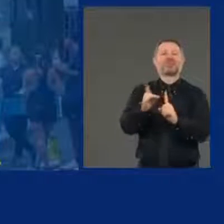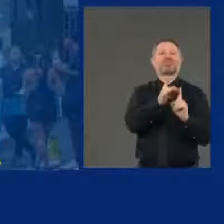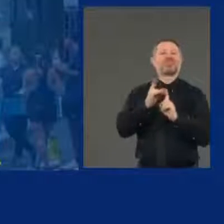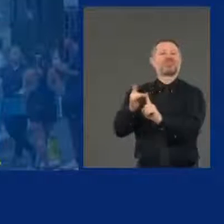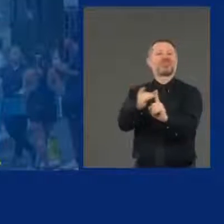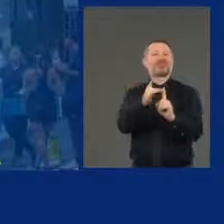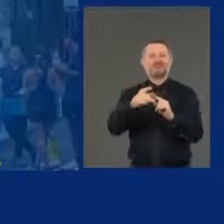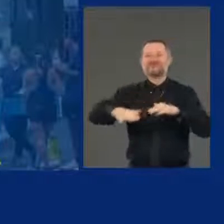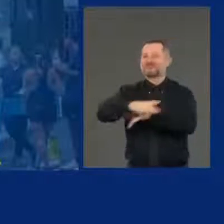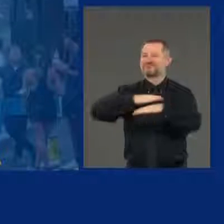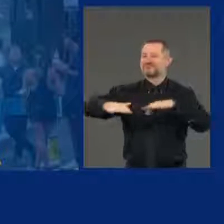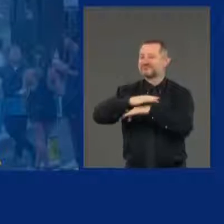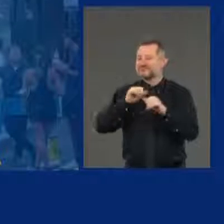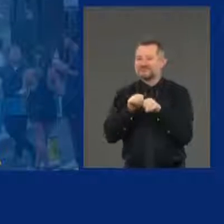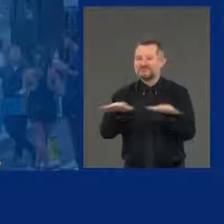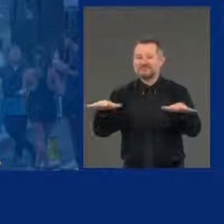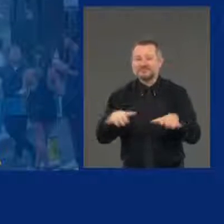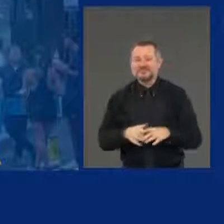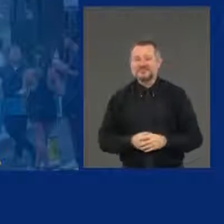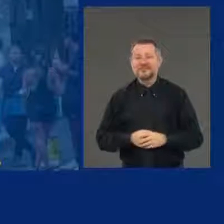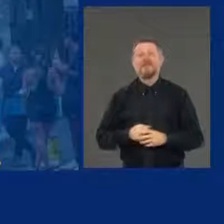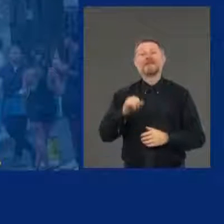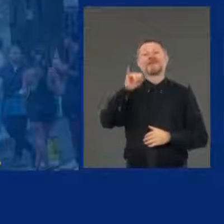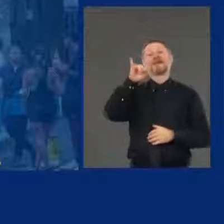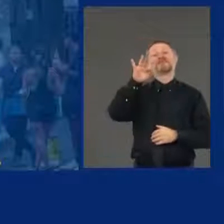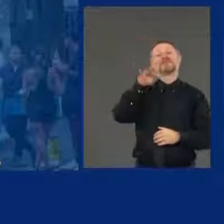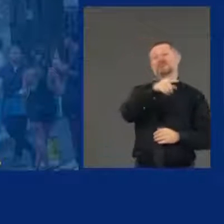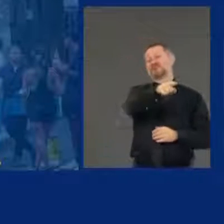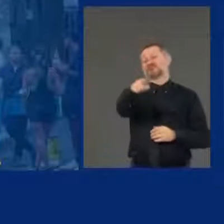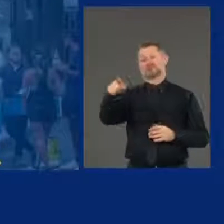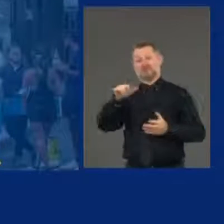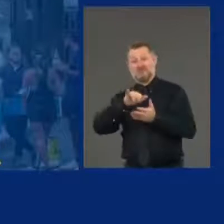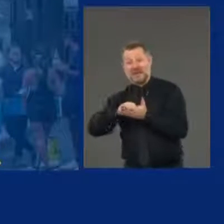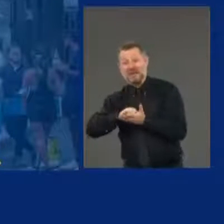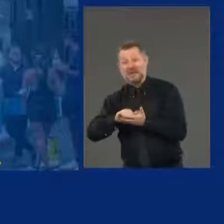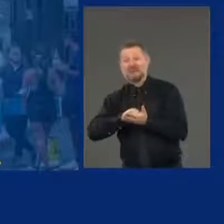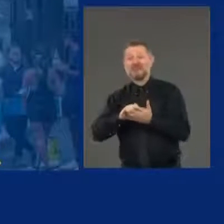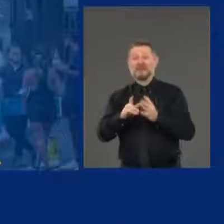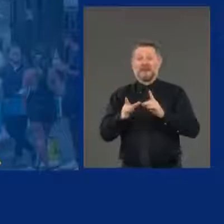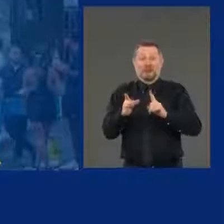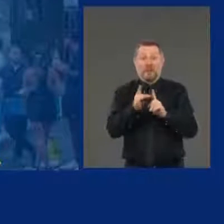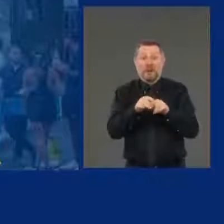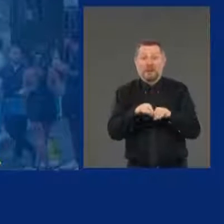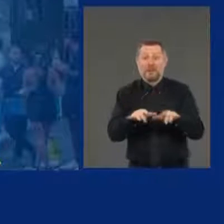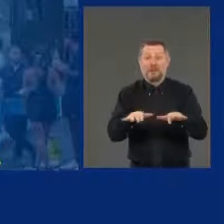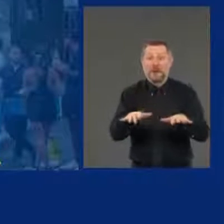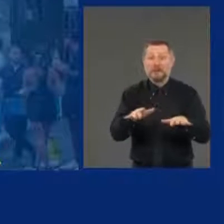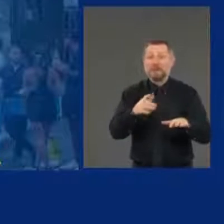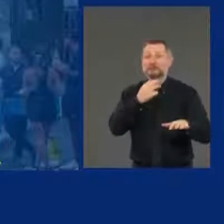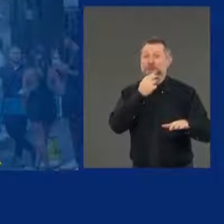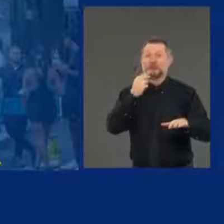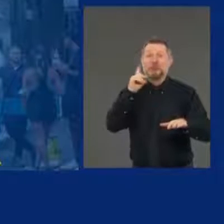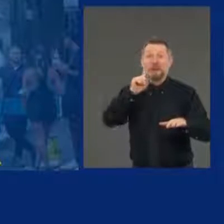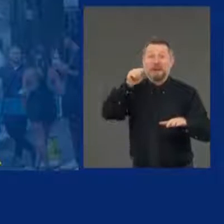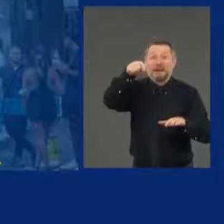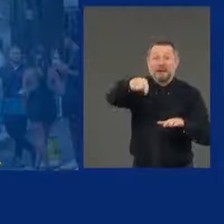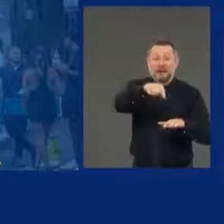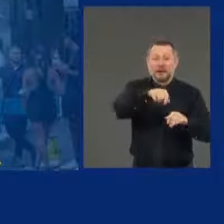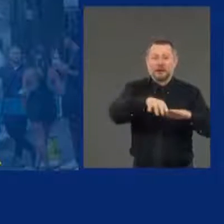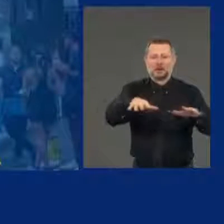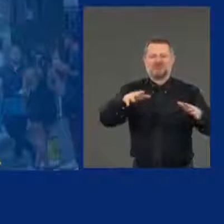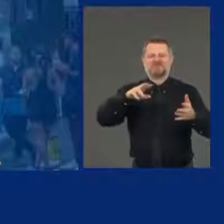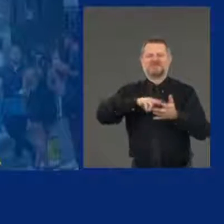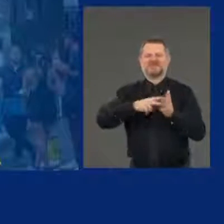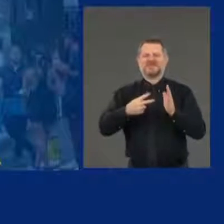And if we increase the spread of the virus in Manhattan because of bars and restaurants, well, then everybody in Manhattan is